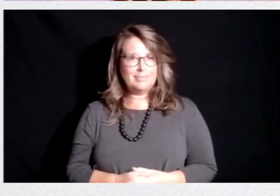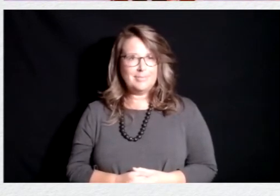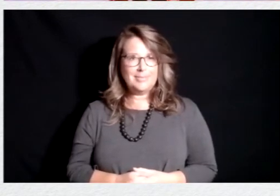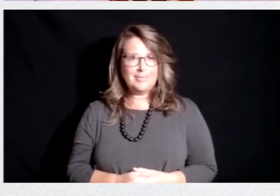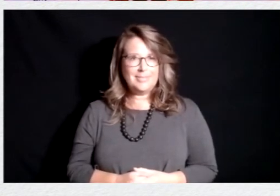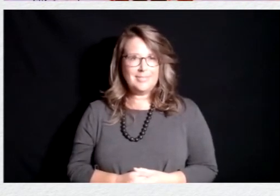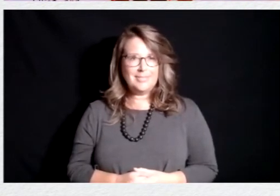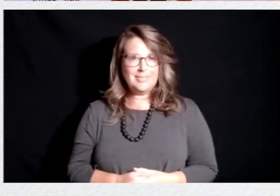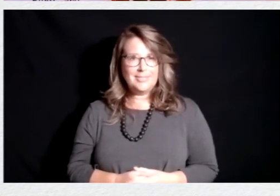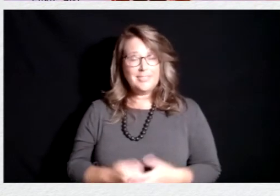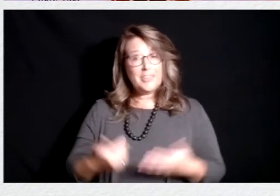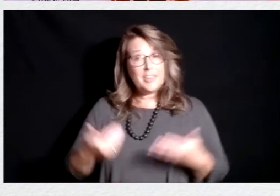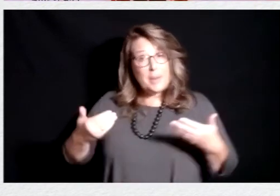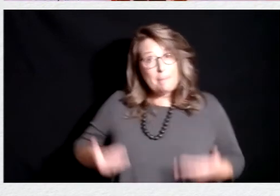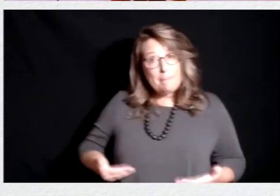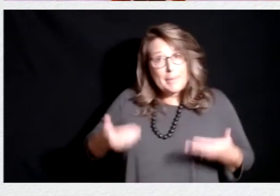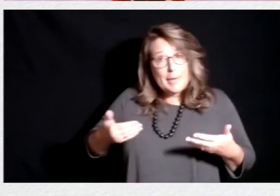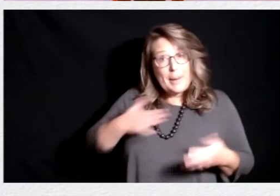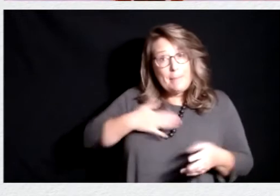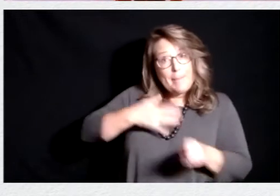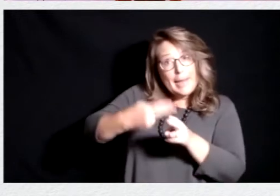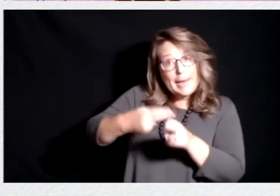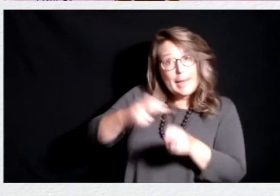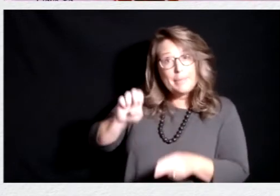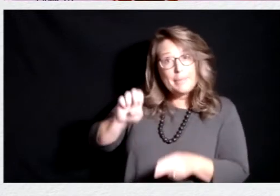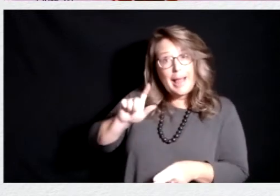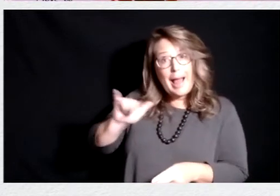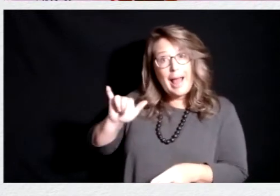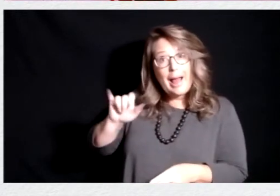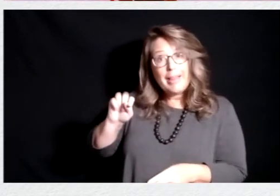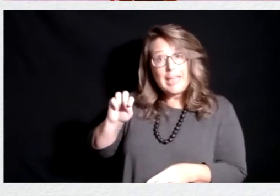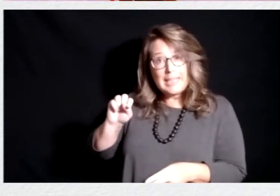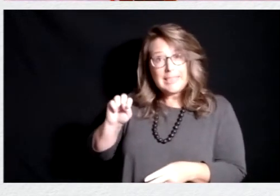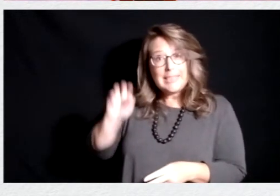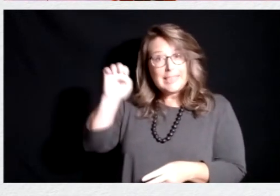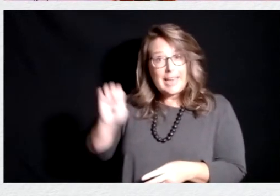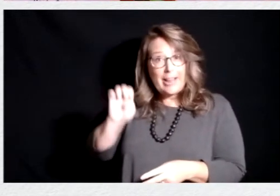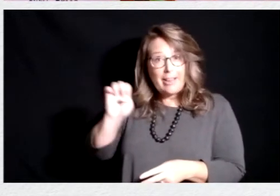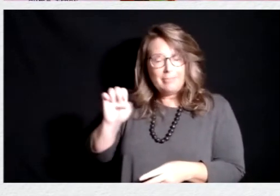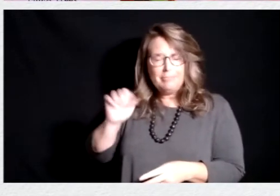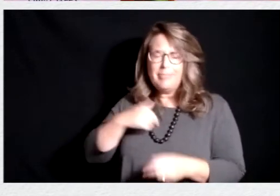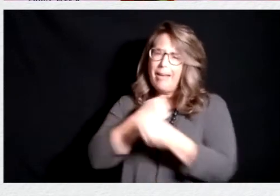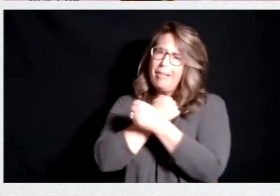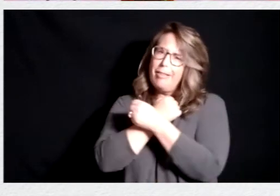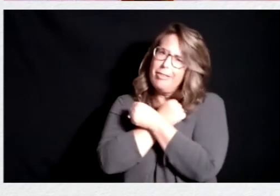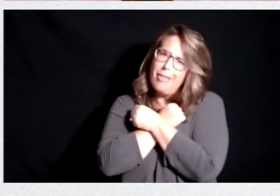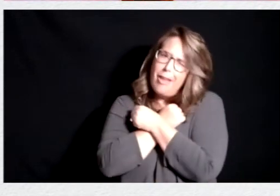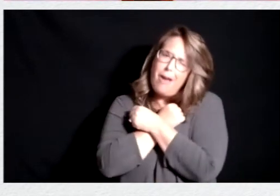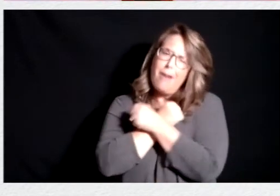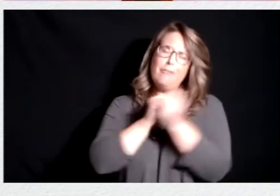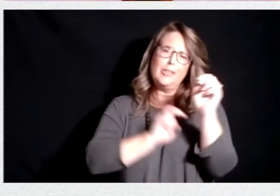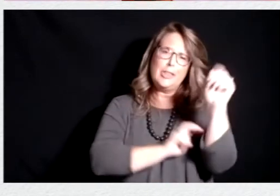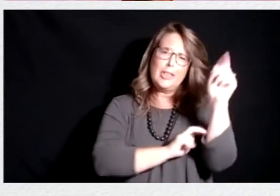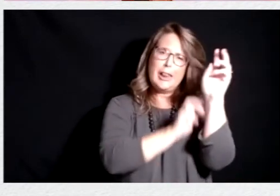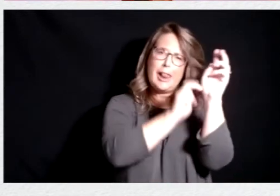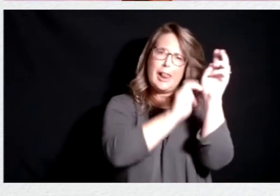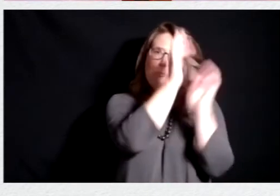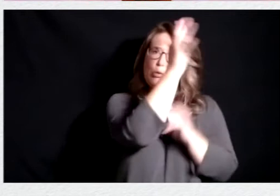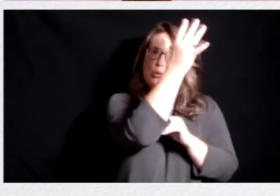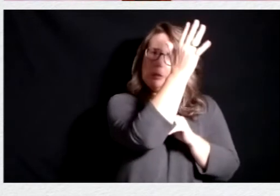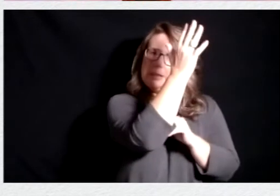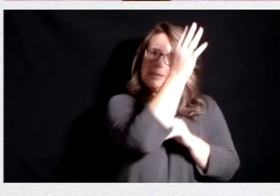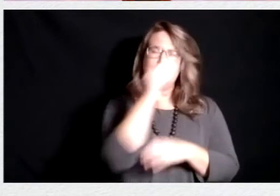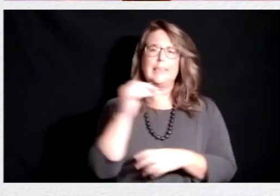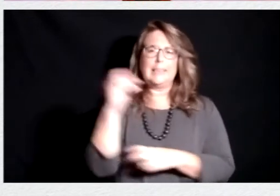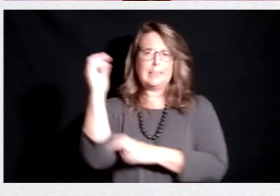This is me. My name is Elliot, and I love to climb trees. Este soy yo, Elliot, y me